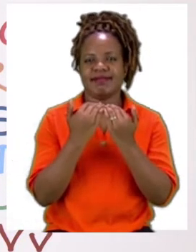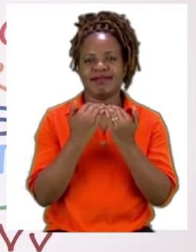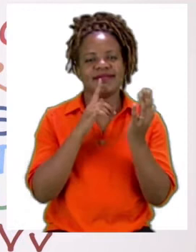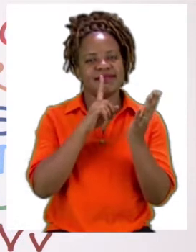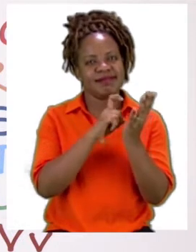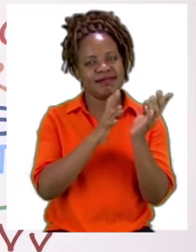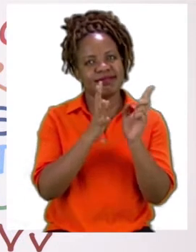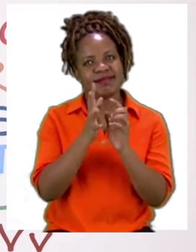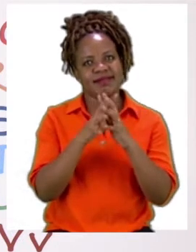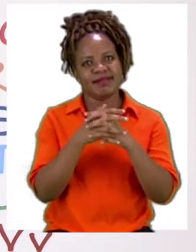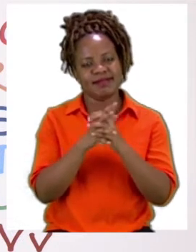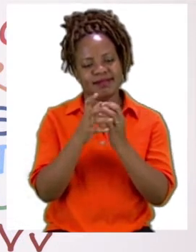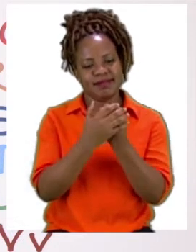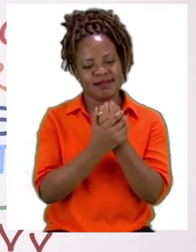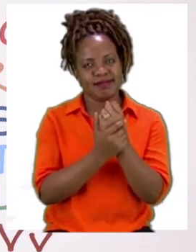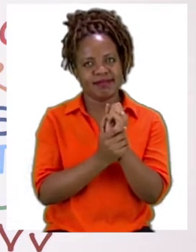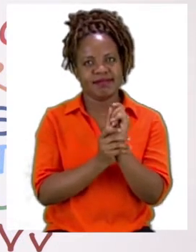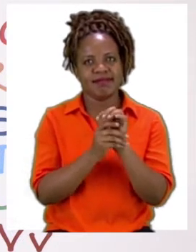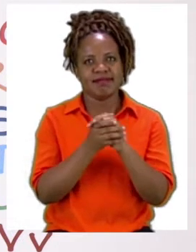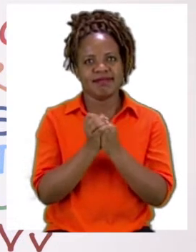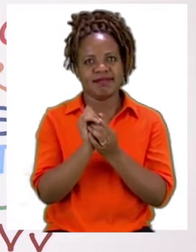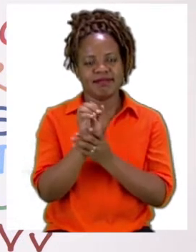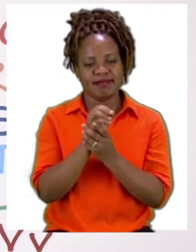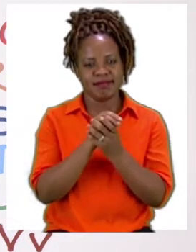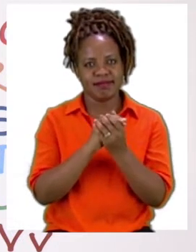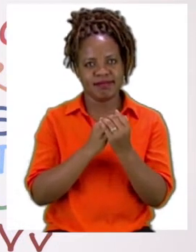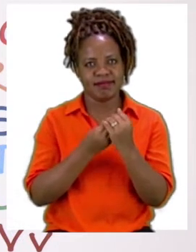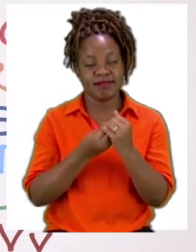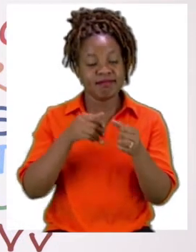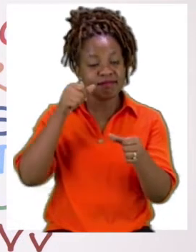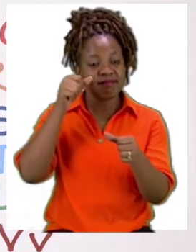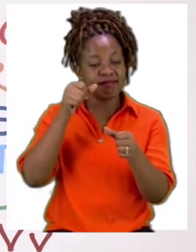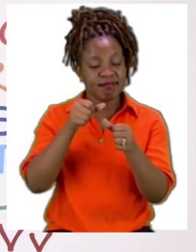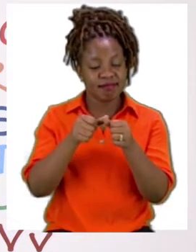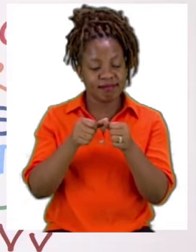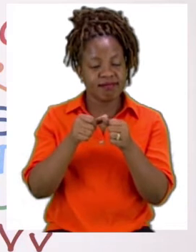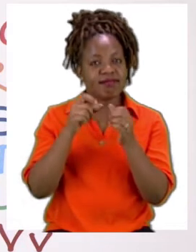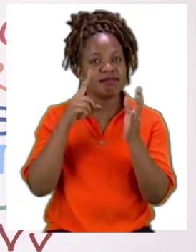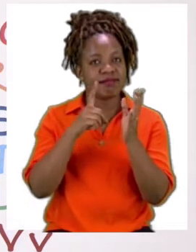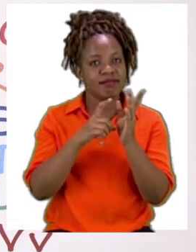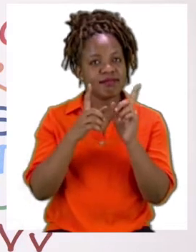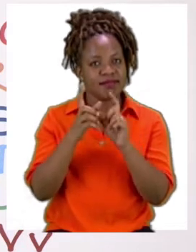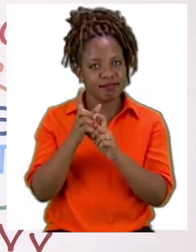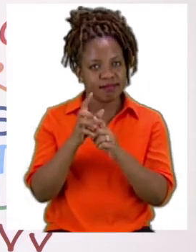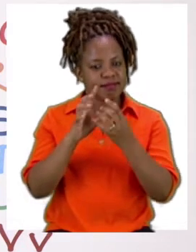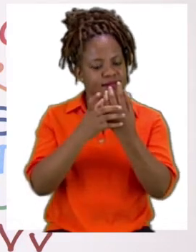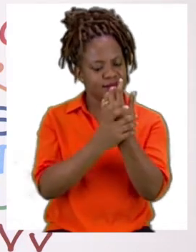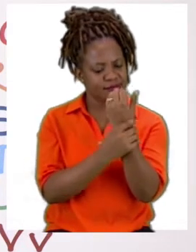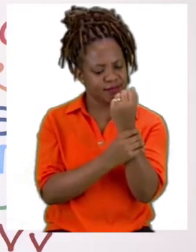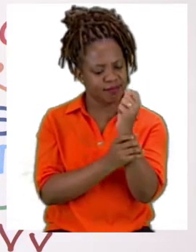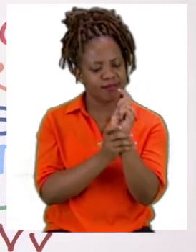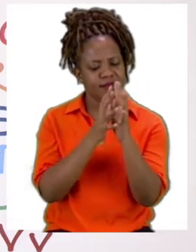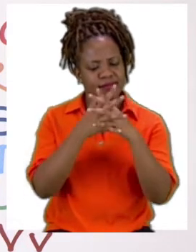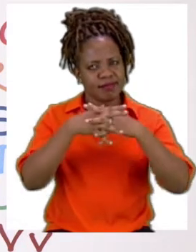sanitize. So let's take our sanitizer, and remember, when you're sanitizing, you need to make sure that your whole